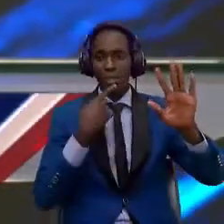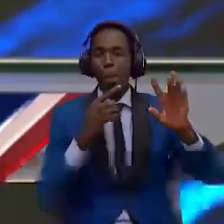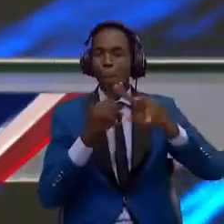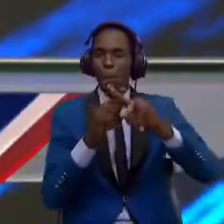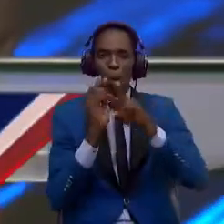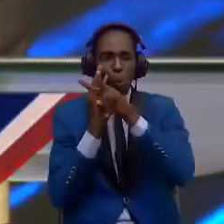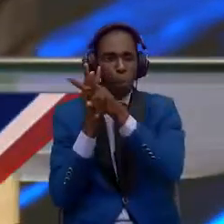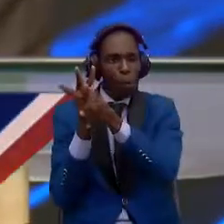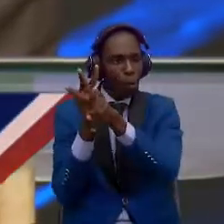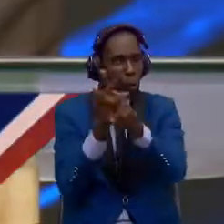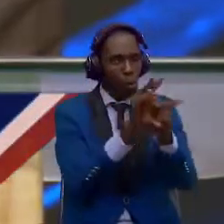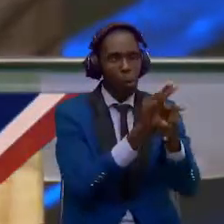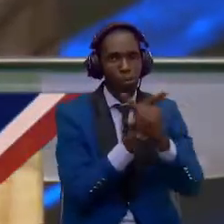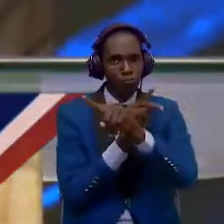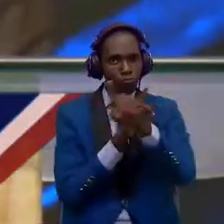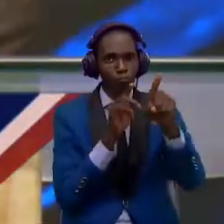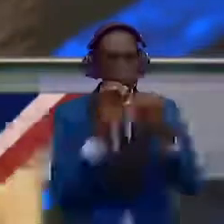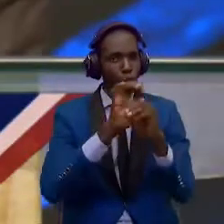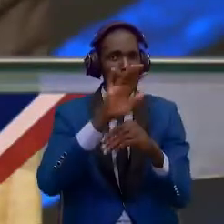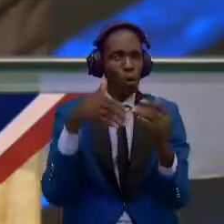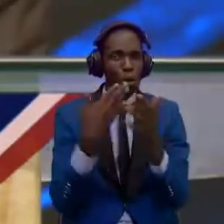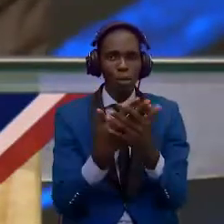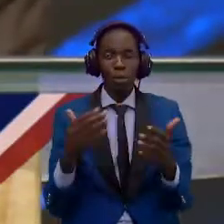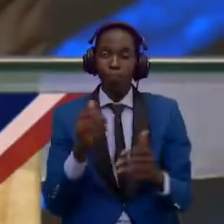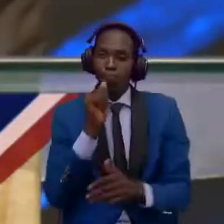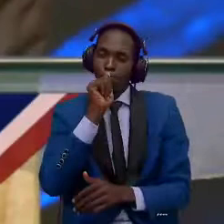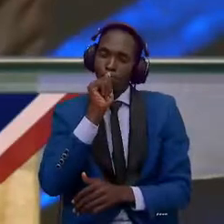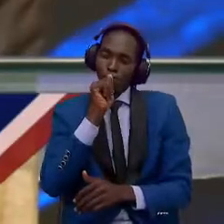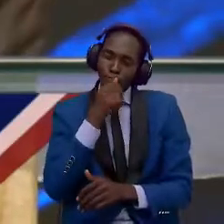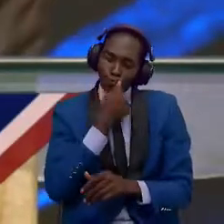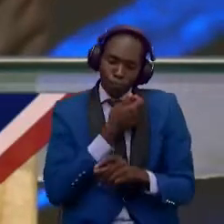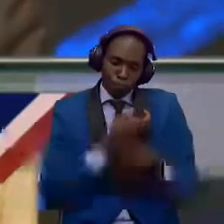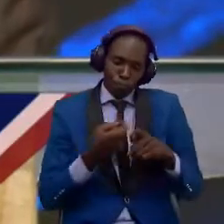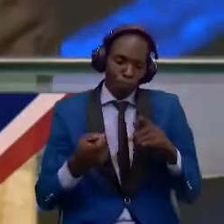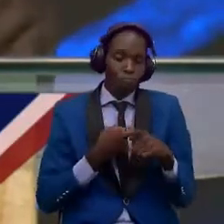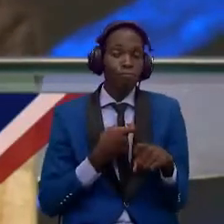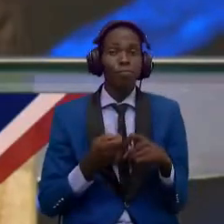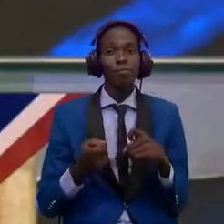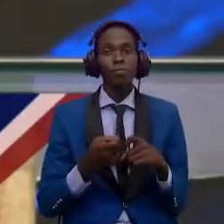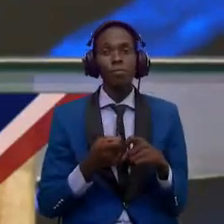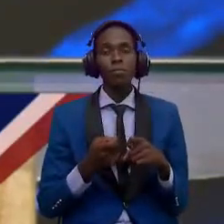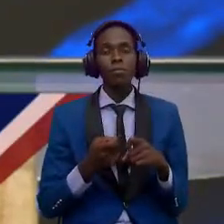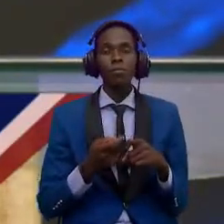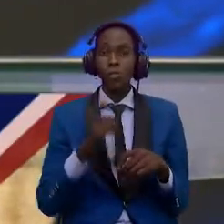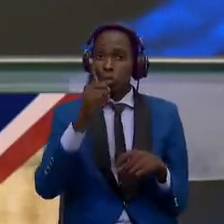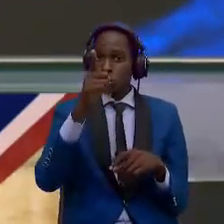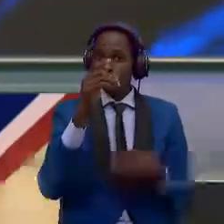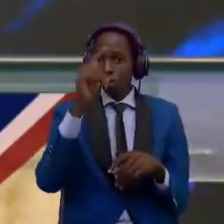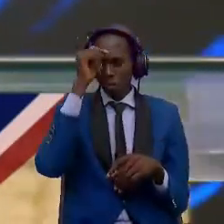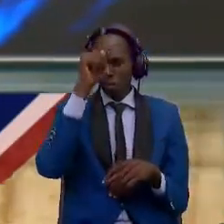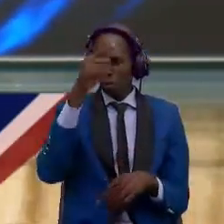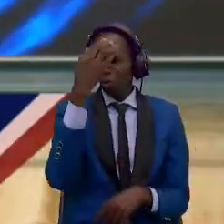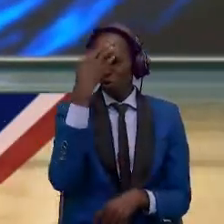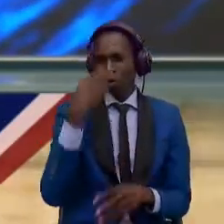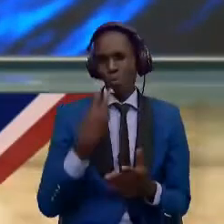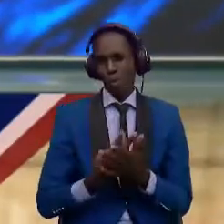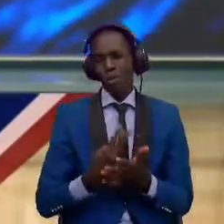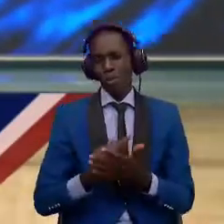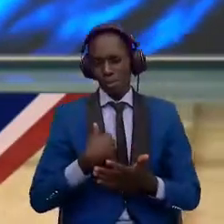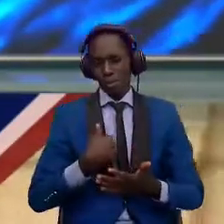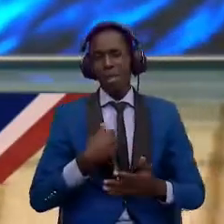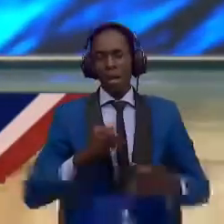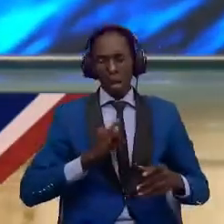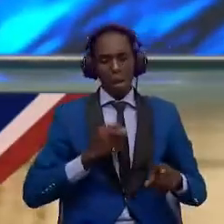thou in all things endure affliction. Timothy, you know, I've passed through all those afflictions